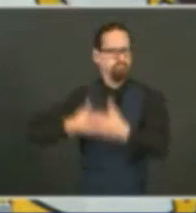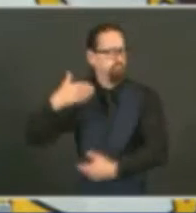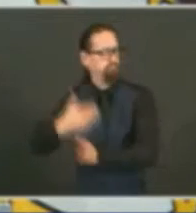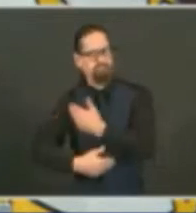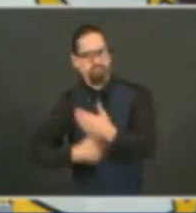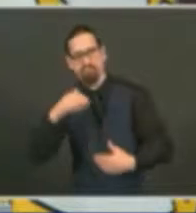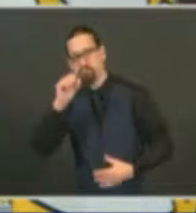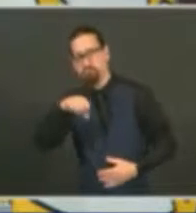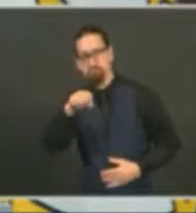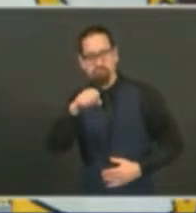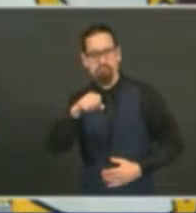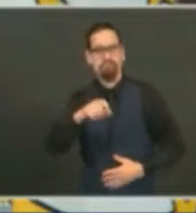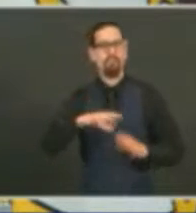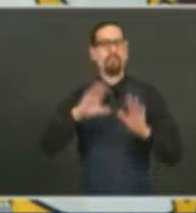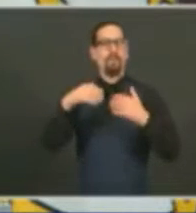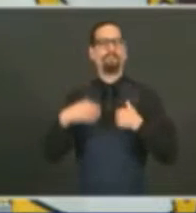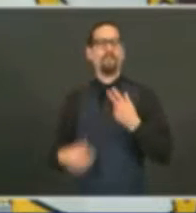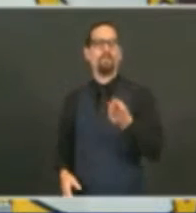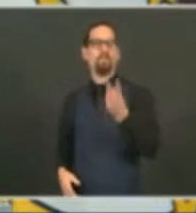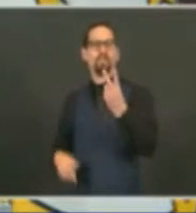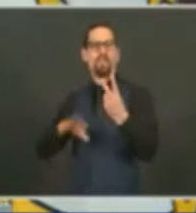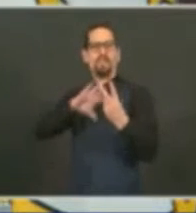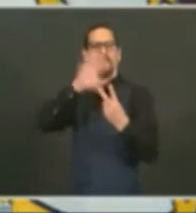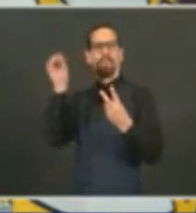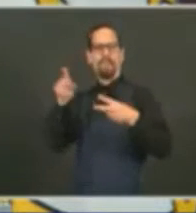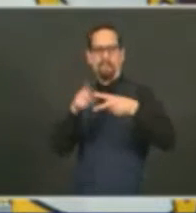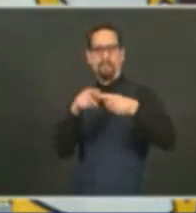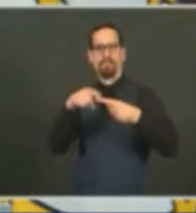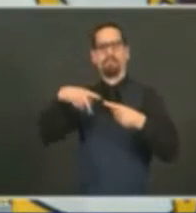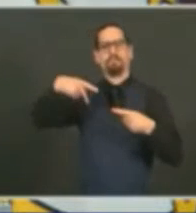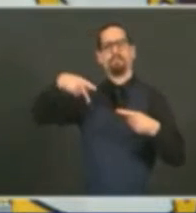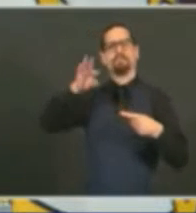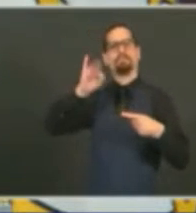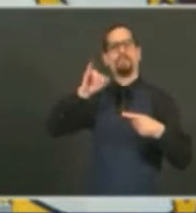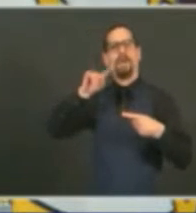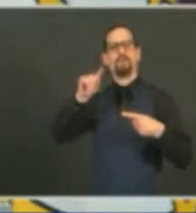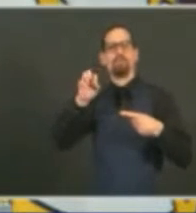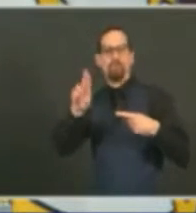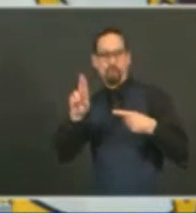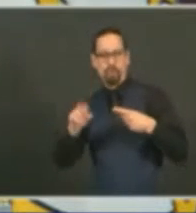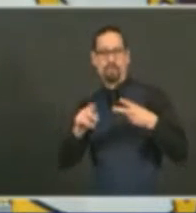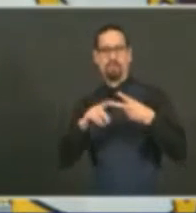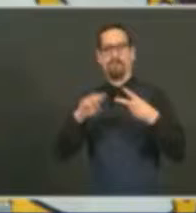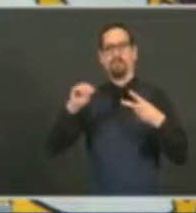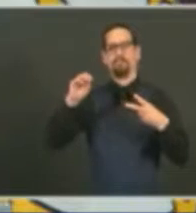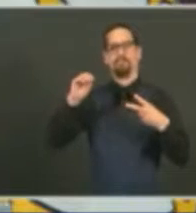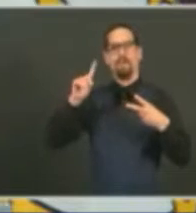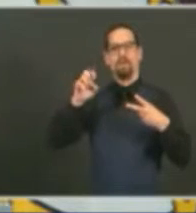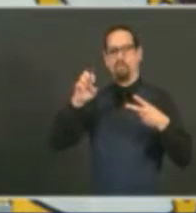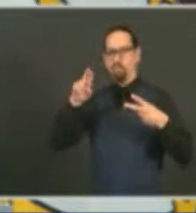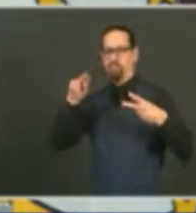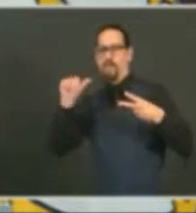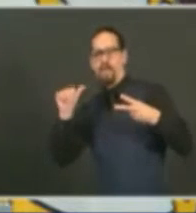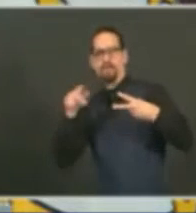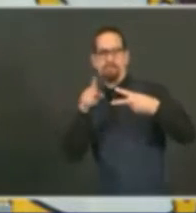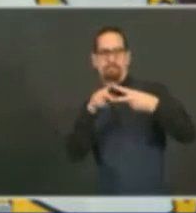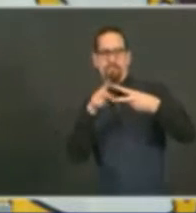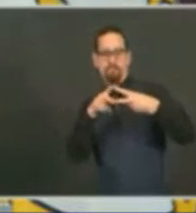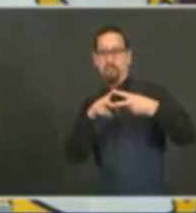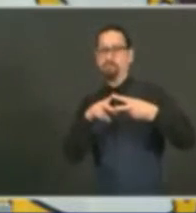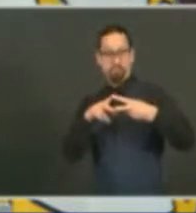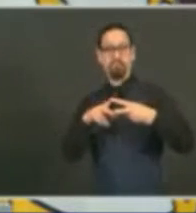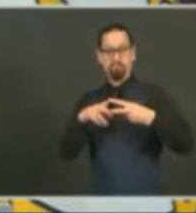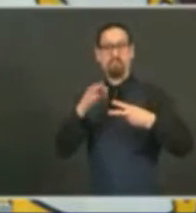There are 2 companies, Pfizer and Moderna, that are on their way to FDA approval